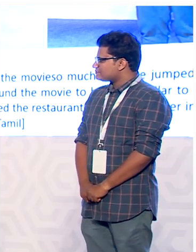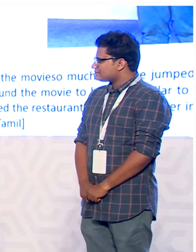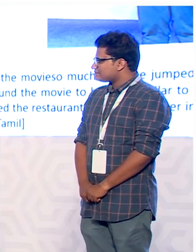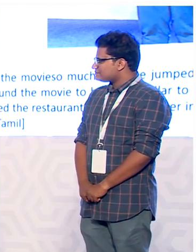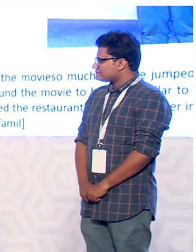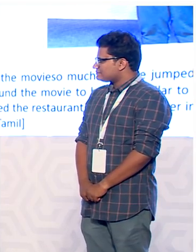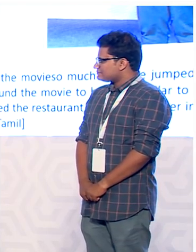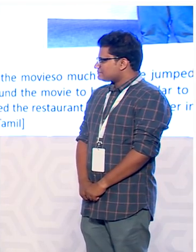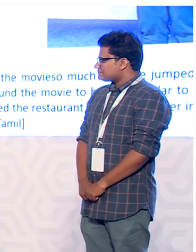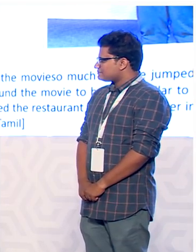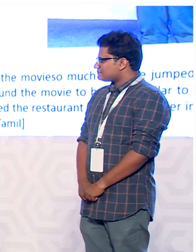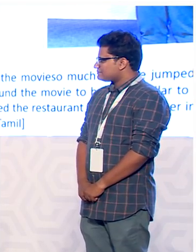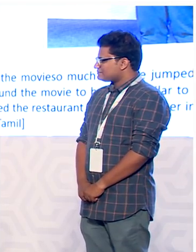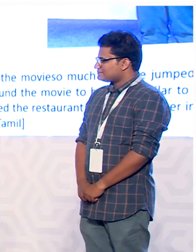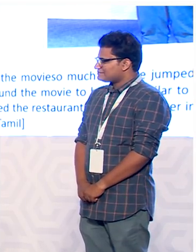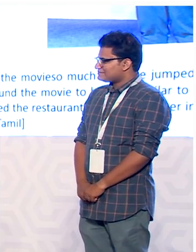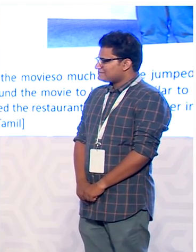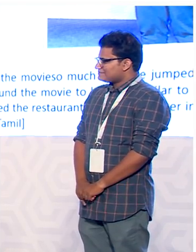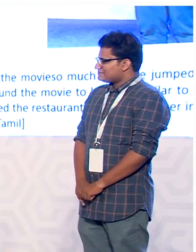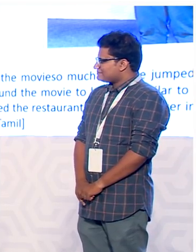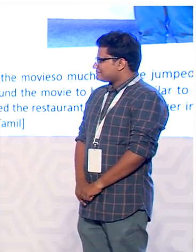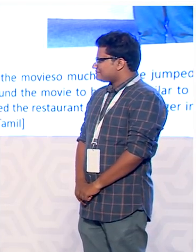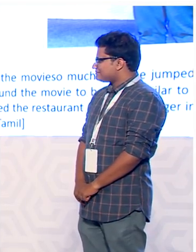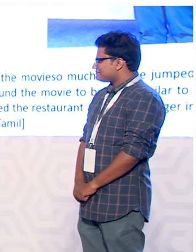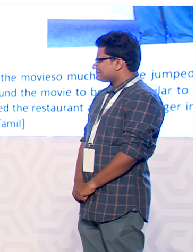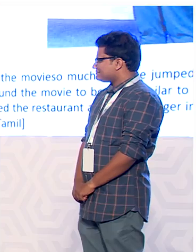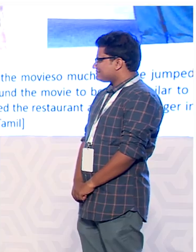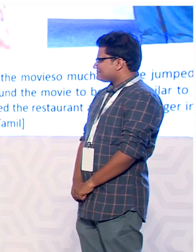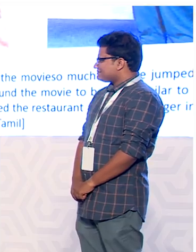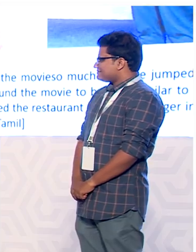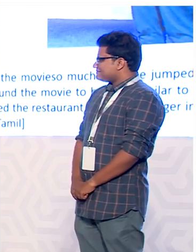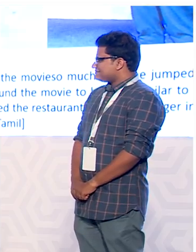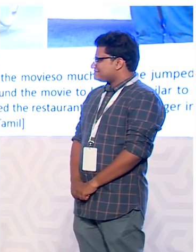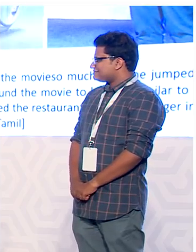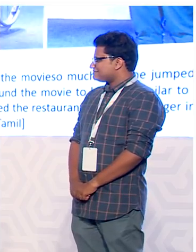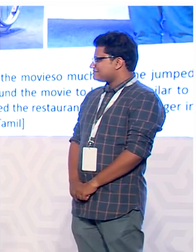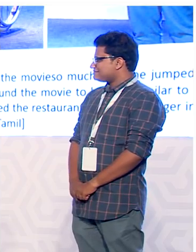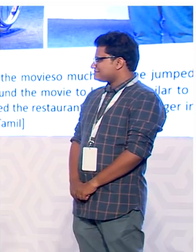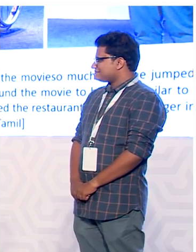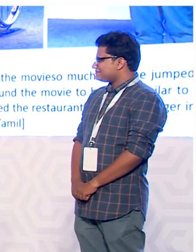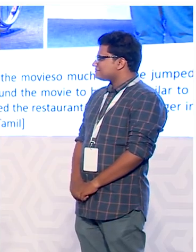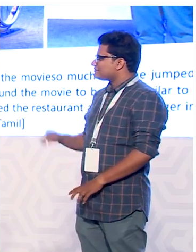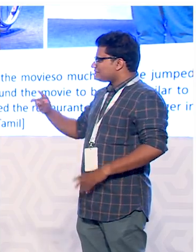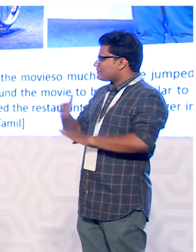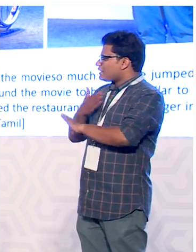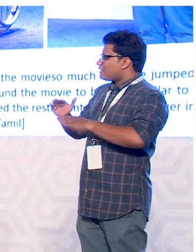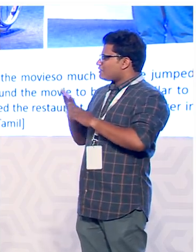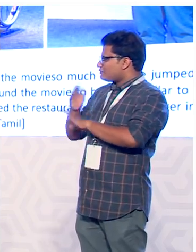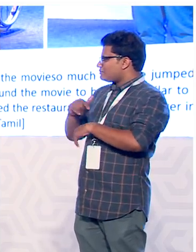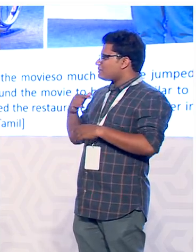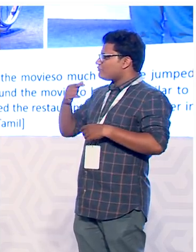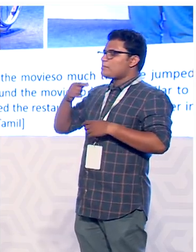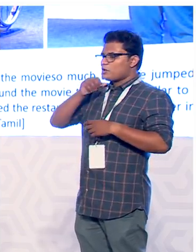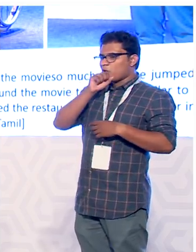pudiya paadal paadu. Oh, she's getting goose flesh. Okay, I'm going to sing a song from my husband's